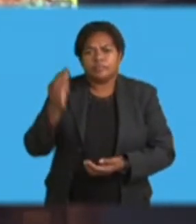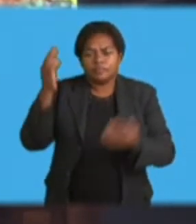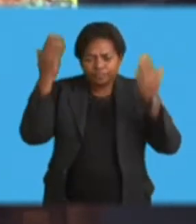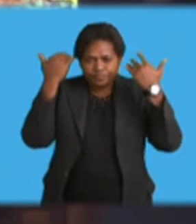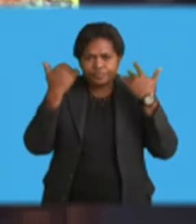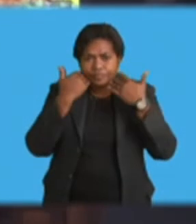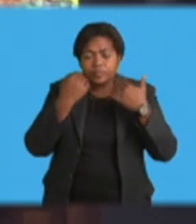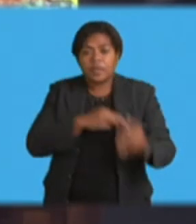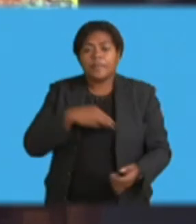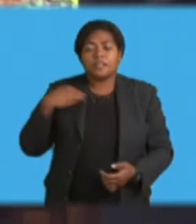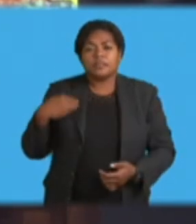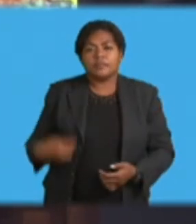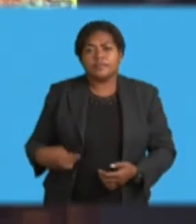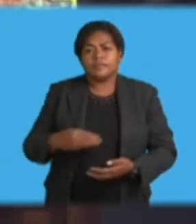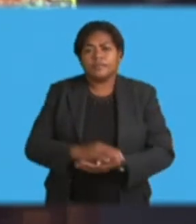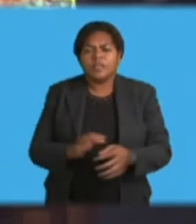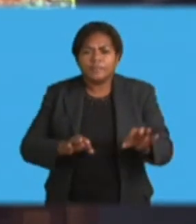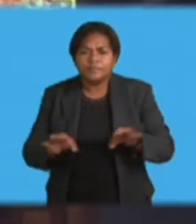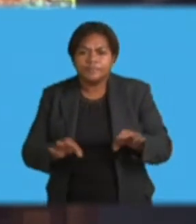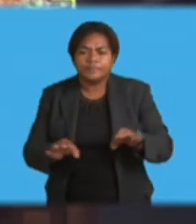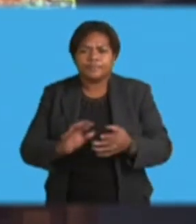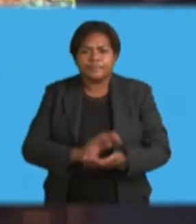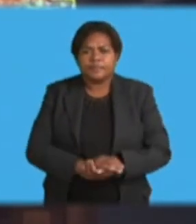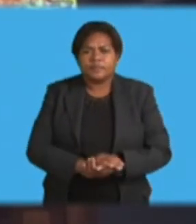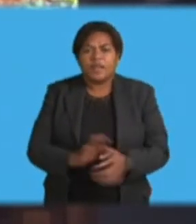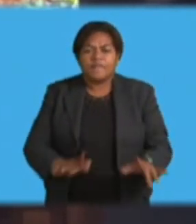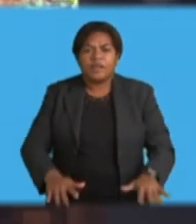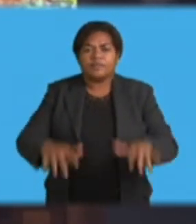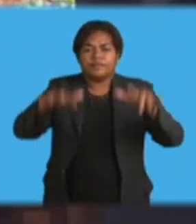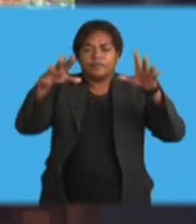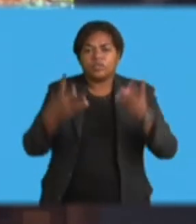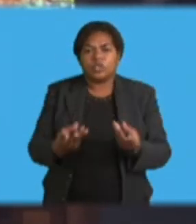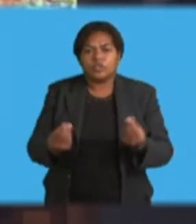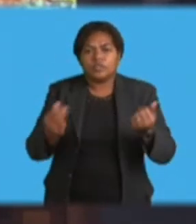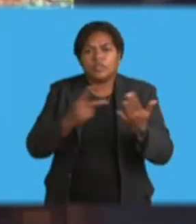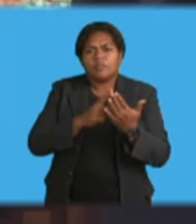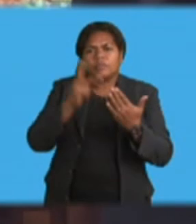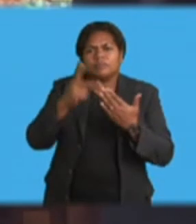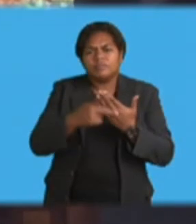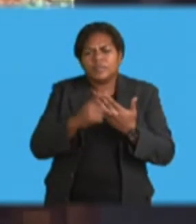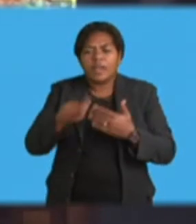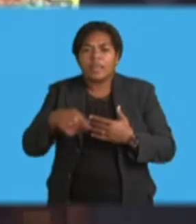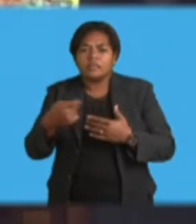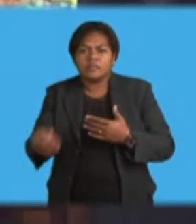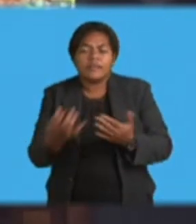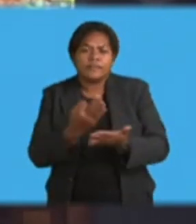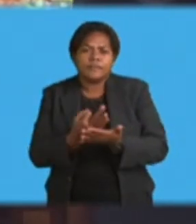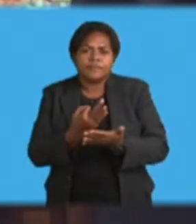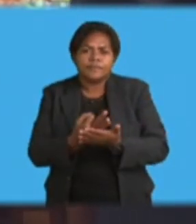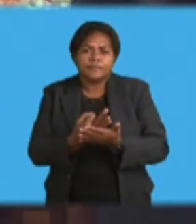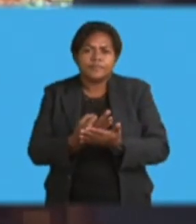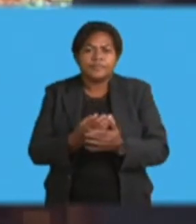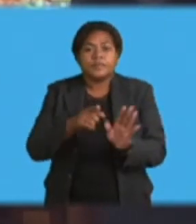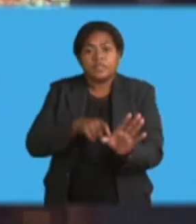is planning flood mitigation project for the next financial year for the following rivers: